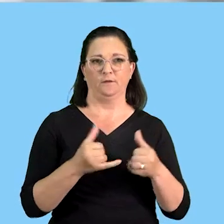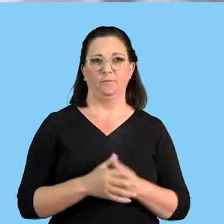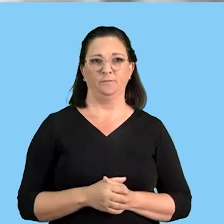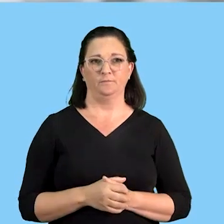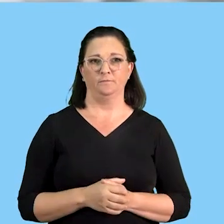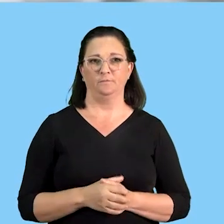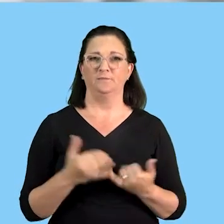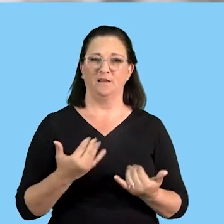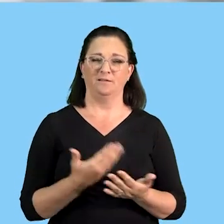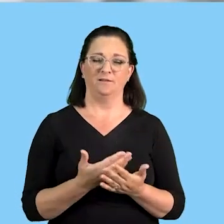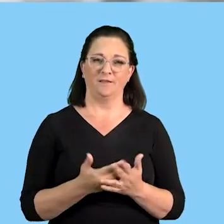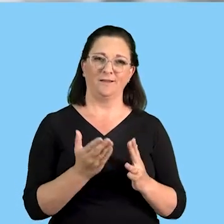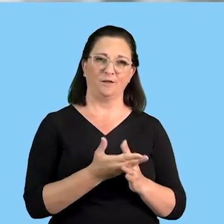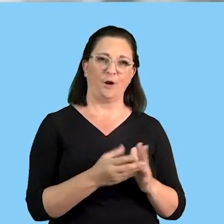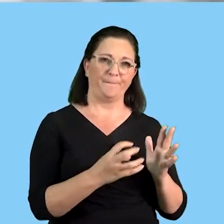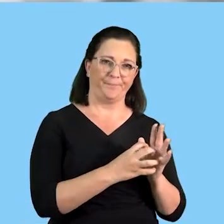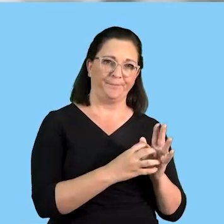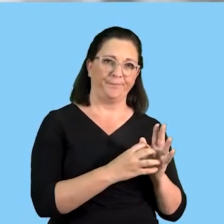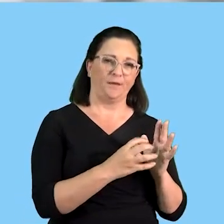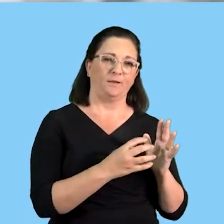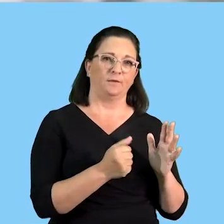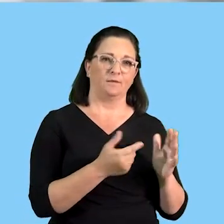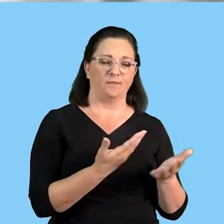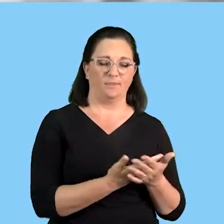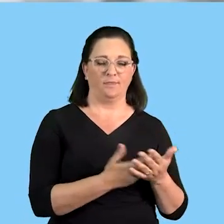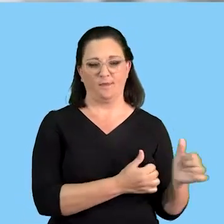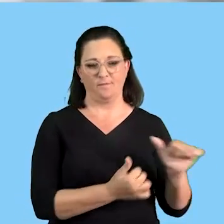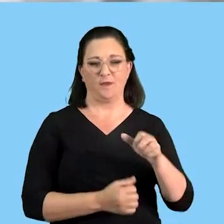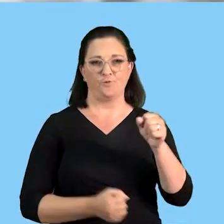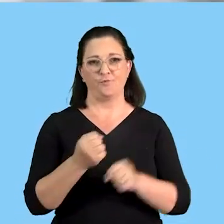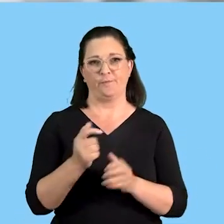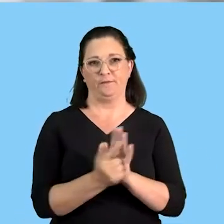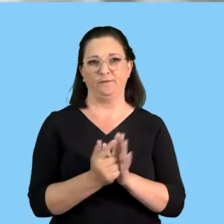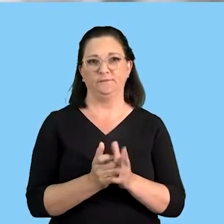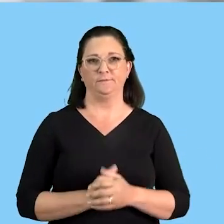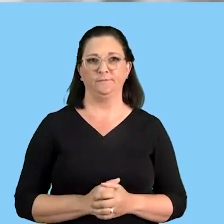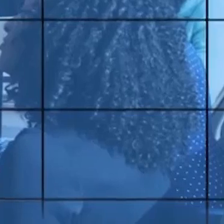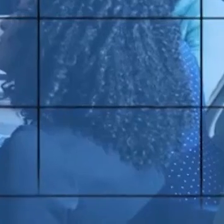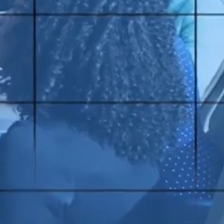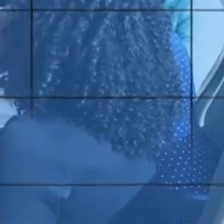company. So with that being said, let us take a short break so that we can wrap up our lesson.